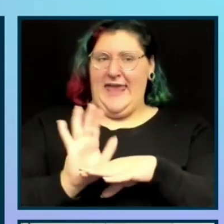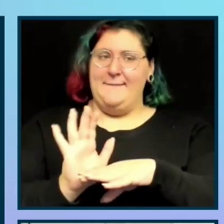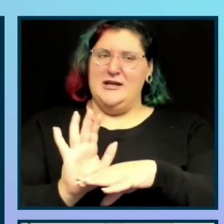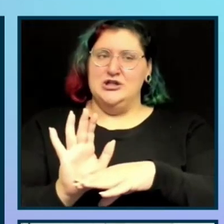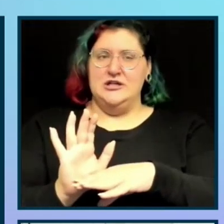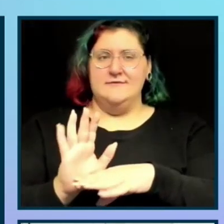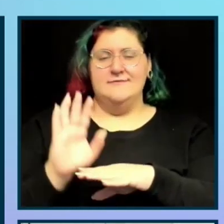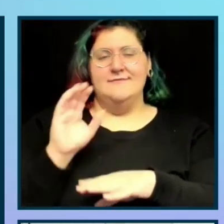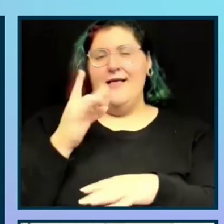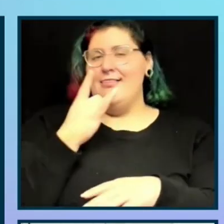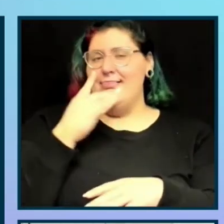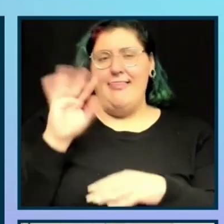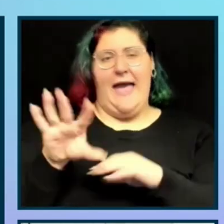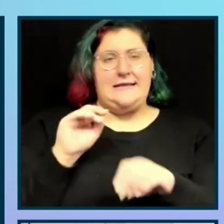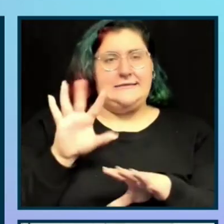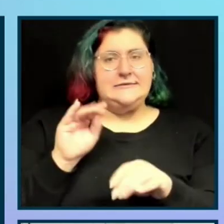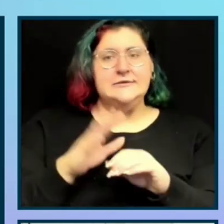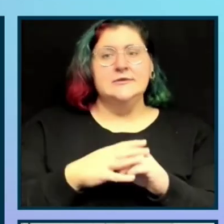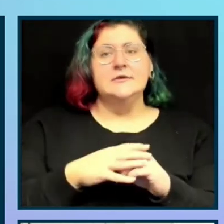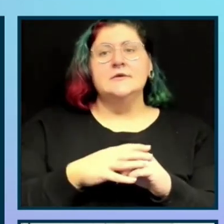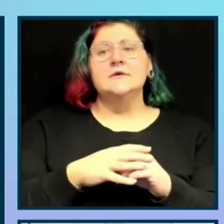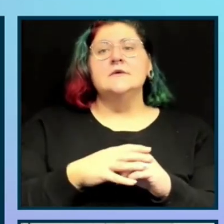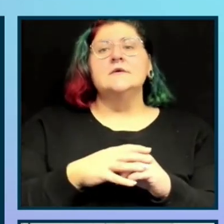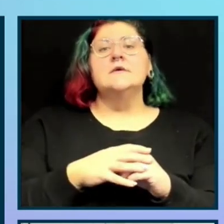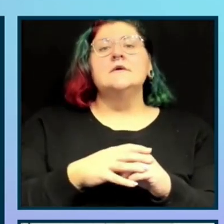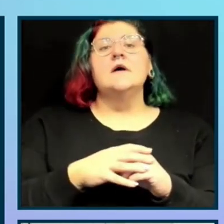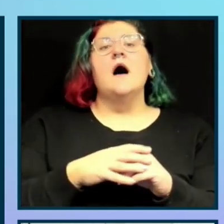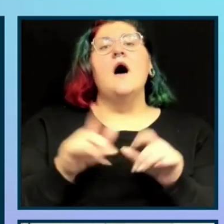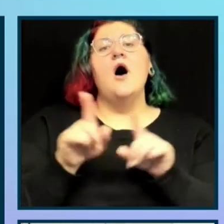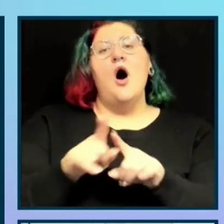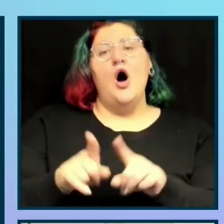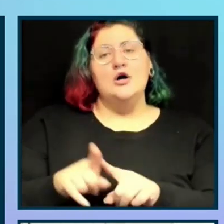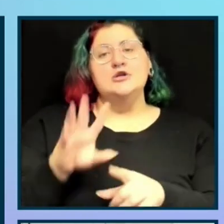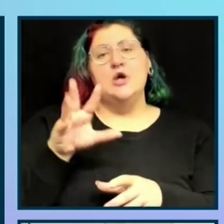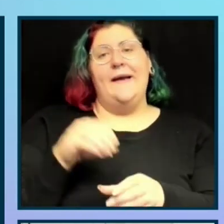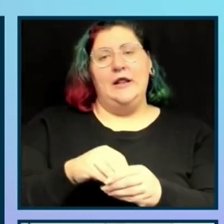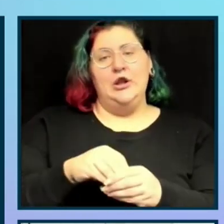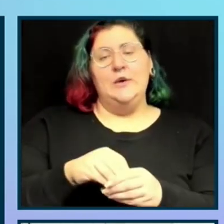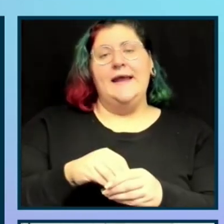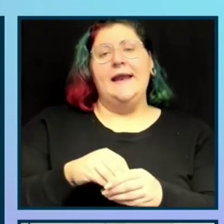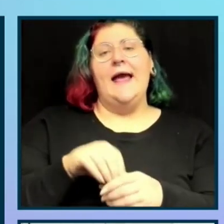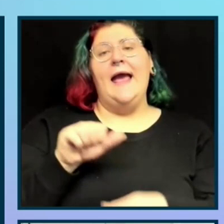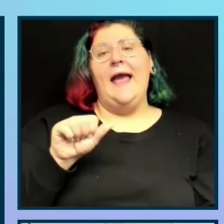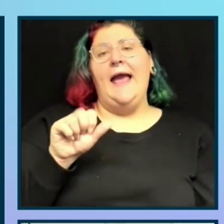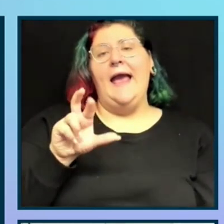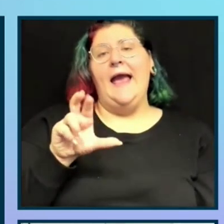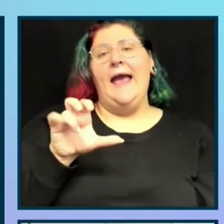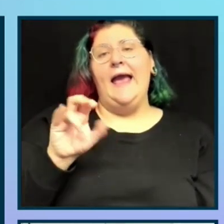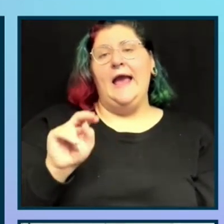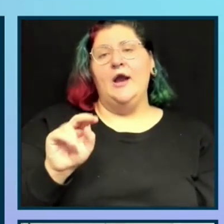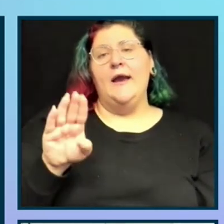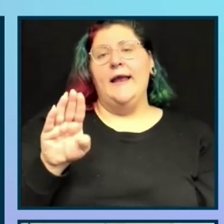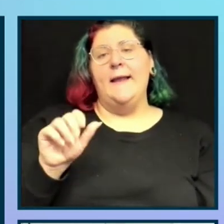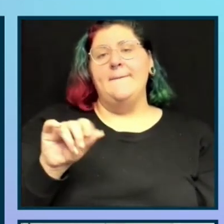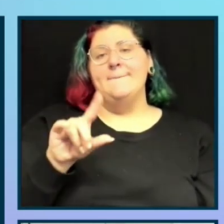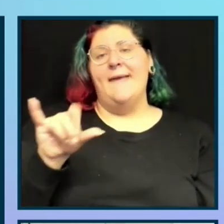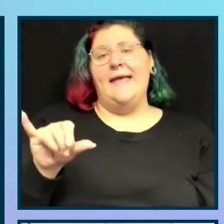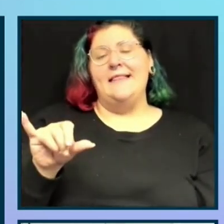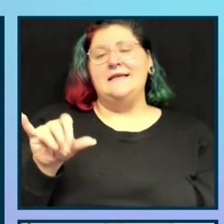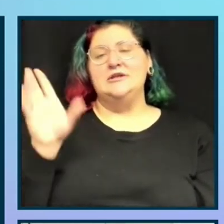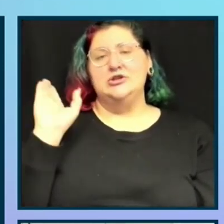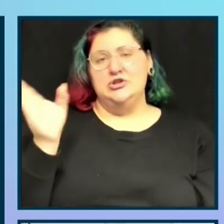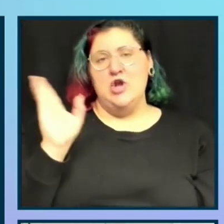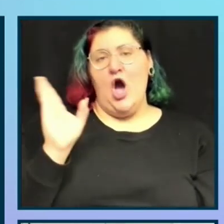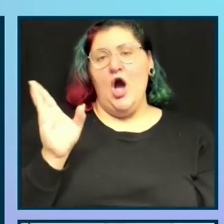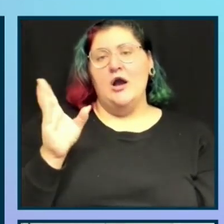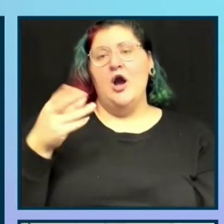also included Eric Bailey's Be the Villain talk. So reduce or avoid triggers.